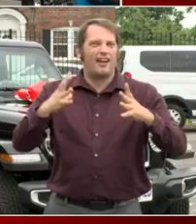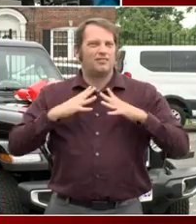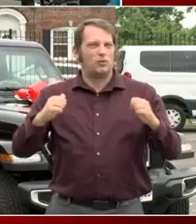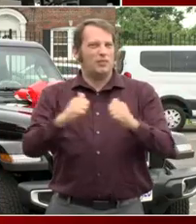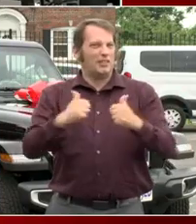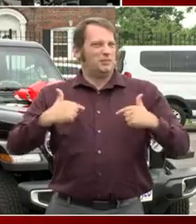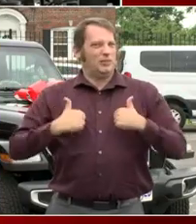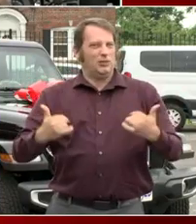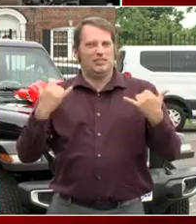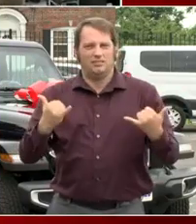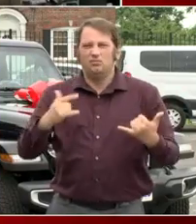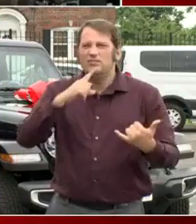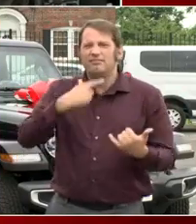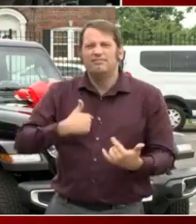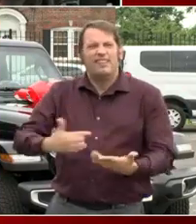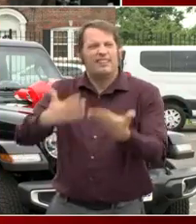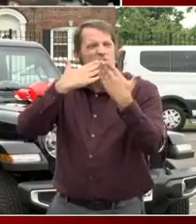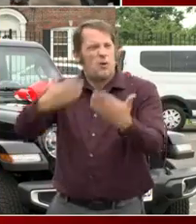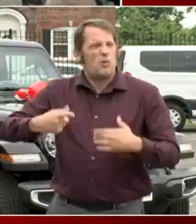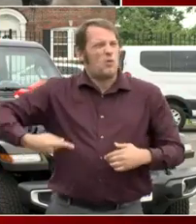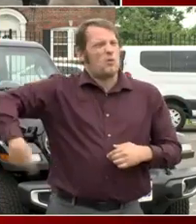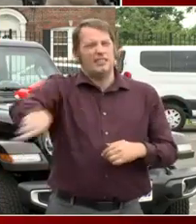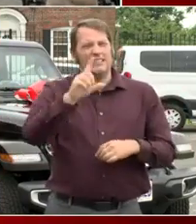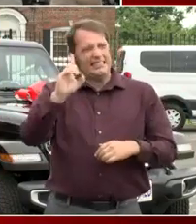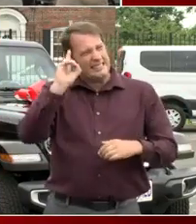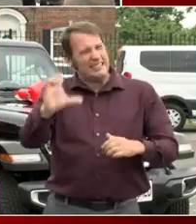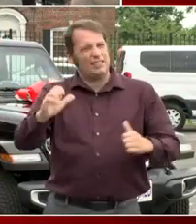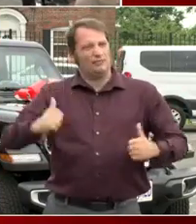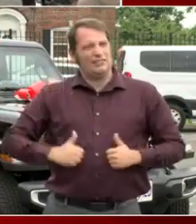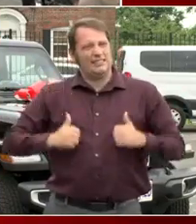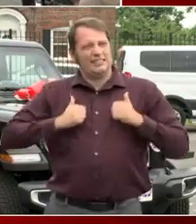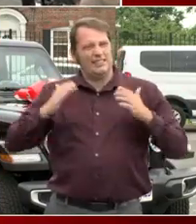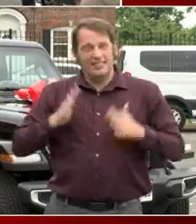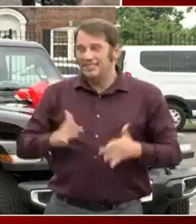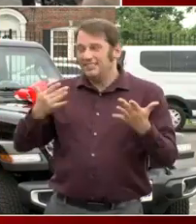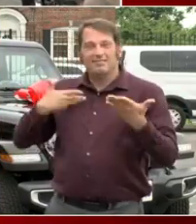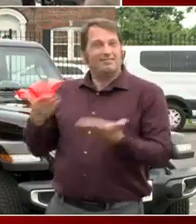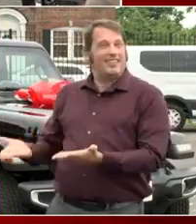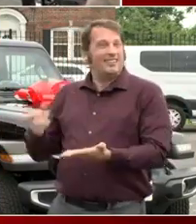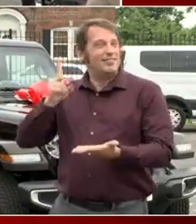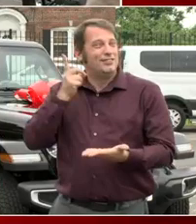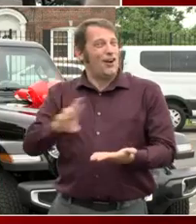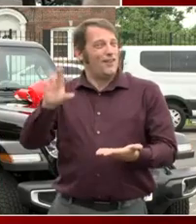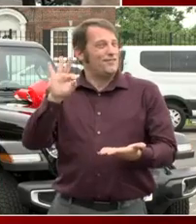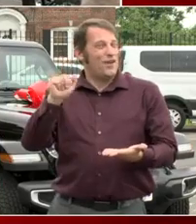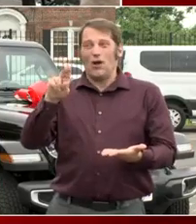fellow Washingtonian, Dr. Tony Fauci. Let's hear it for Dr. Fauci.